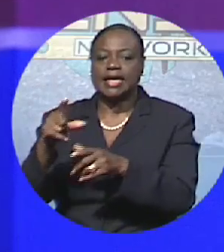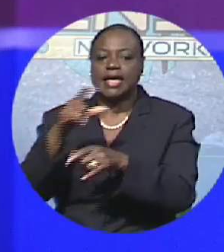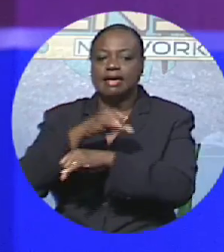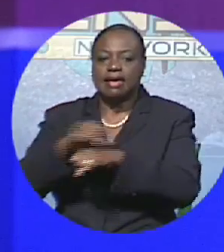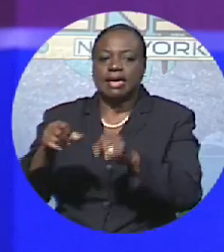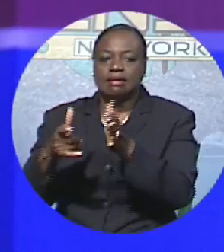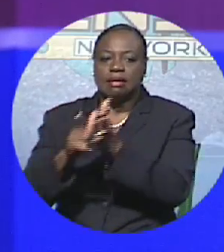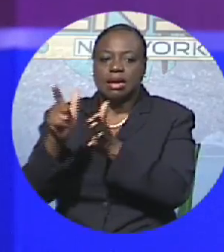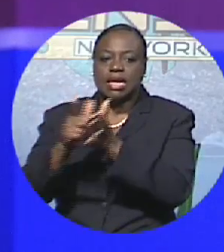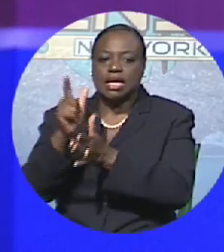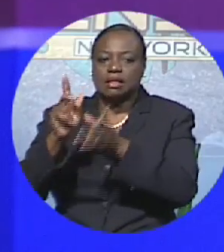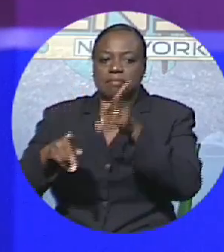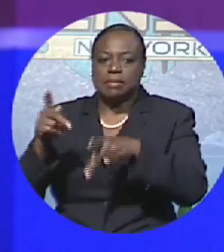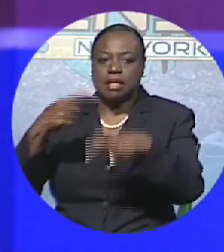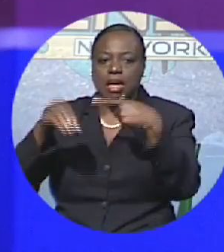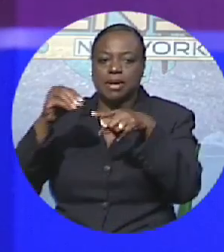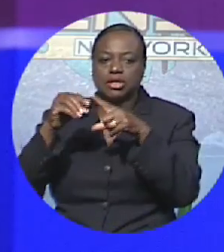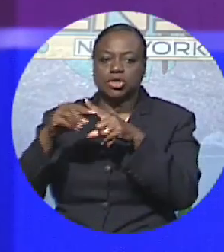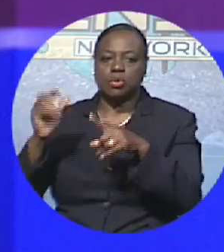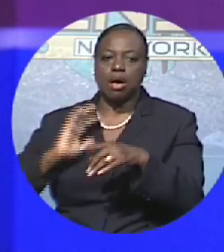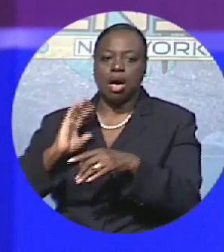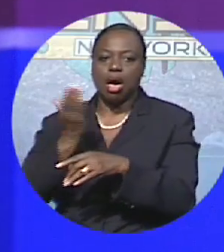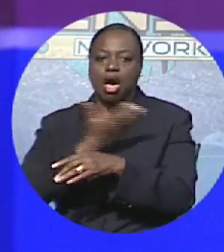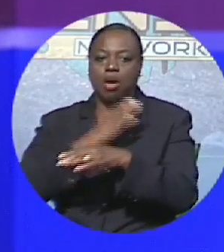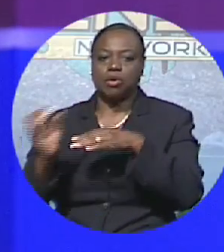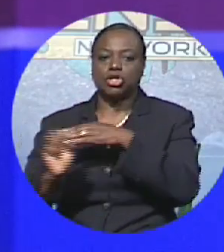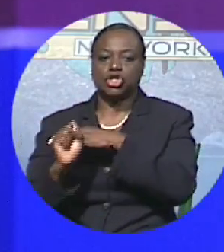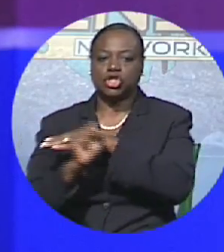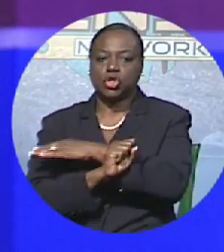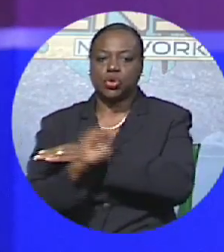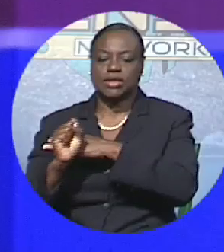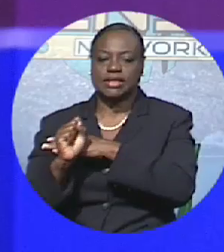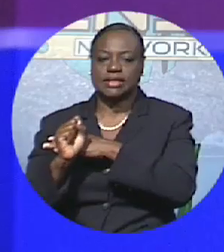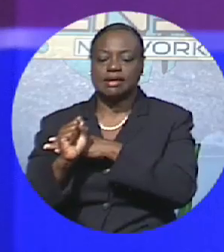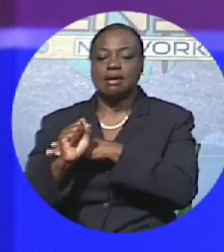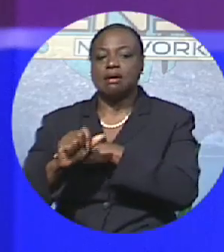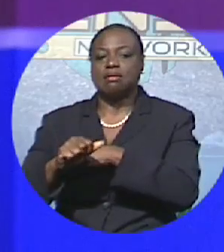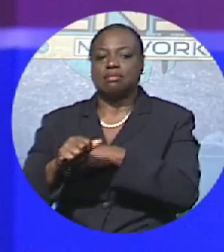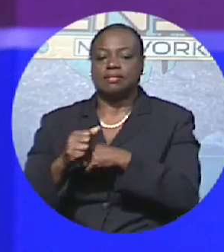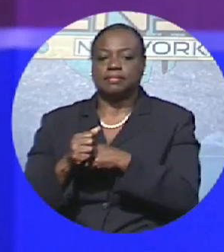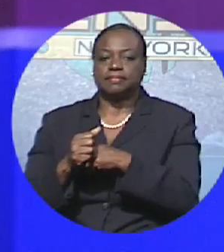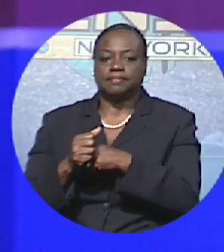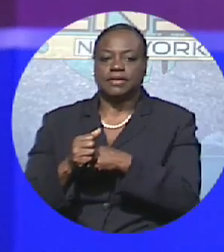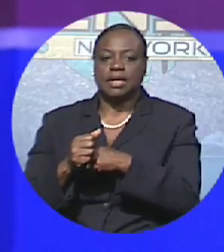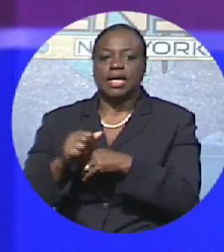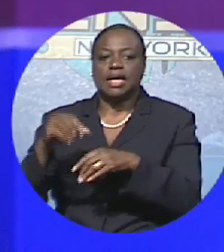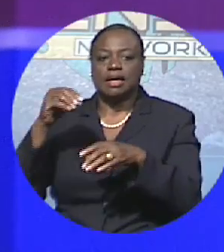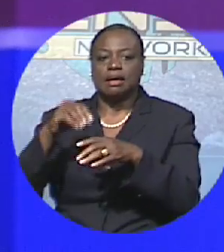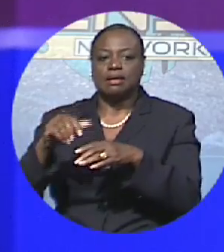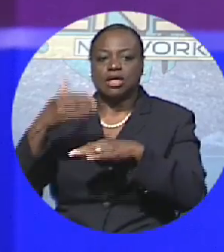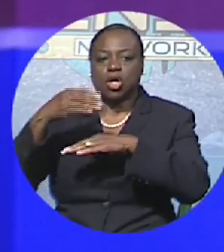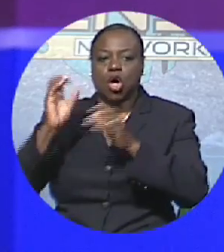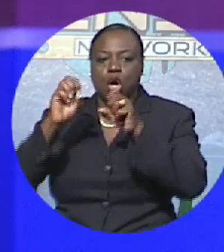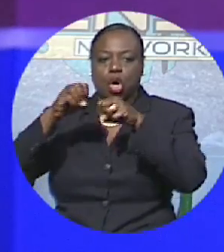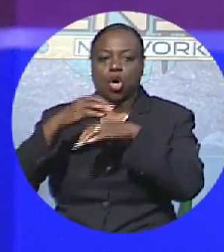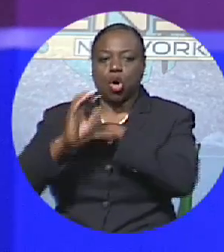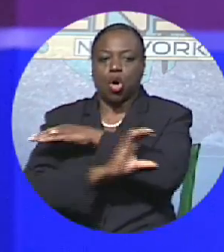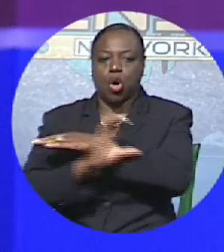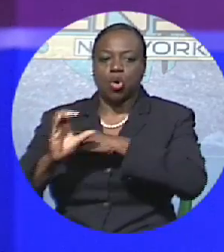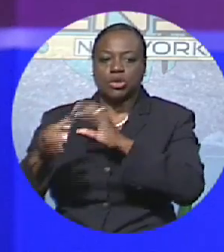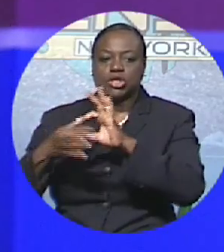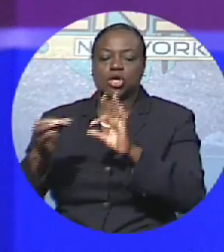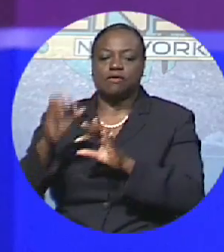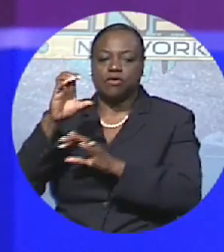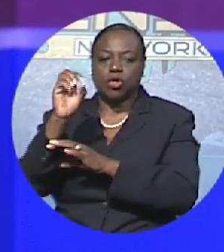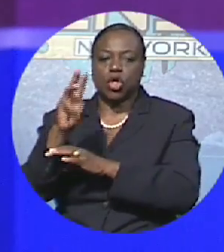apprehension occurred yesterday morning in Key Lobos, that's in the southern Bahamas near the coast of Cuba. 17 Cuban migrants, that's 14 men and